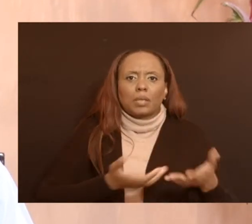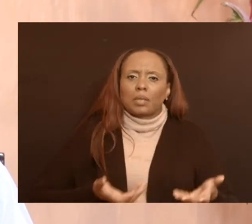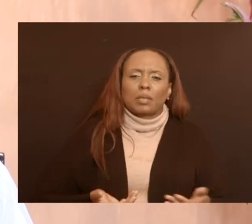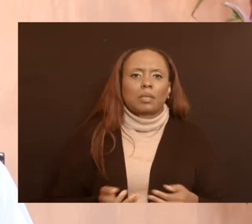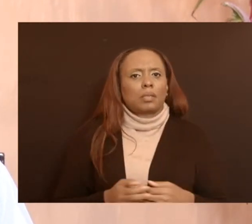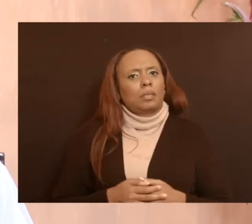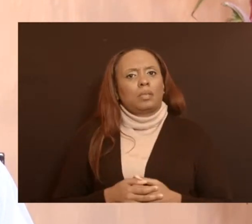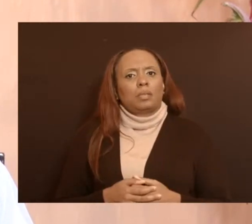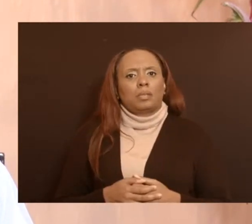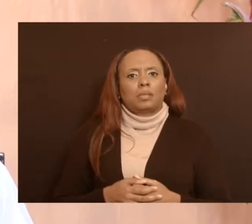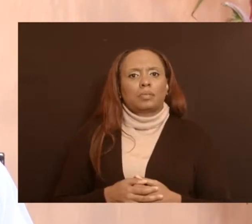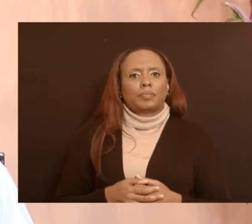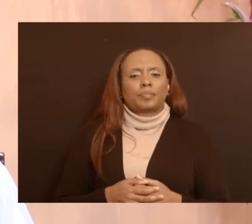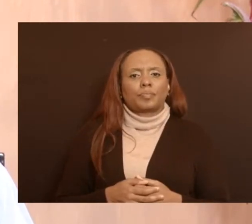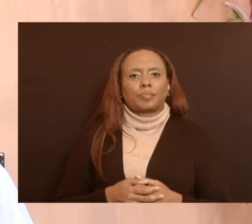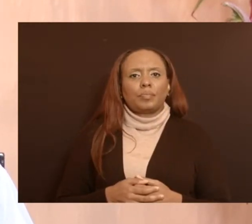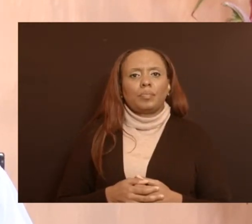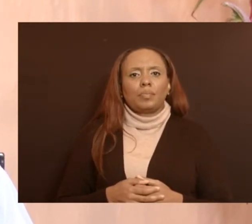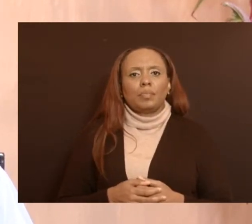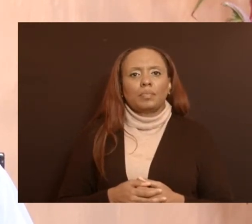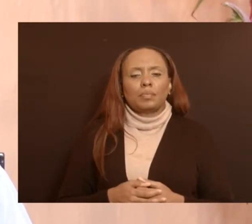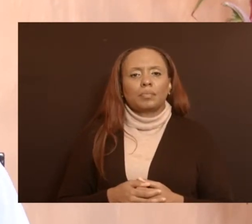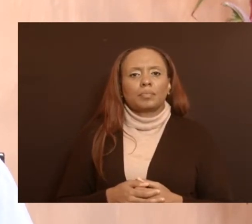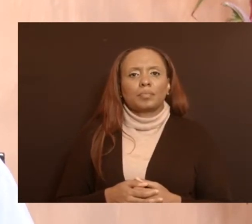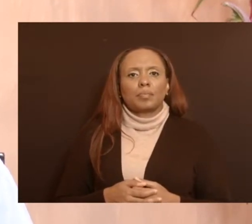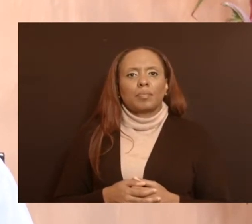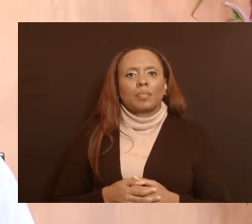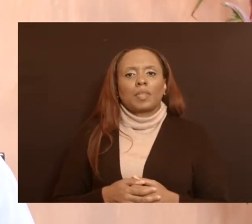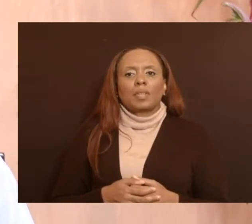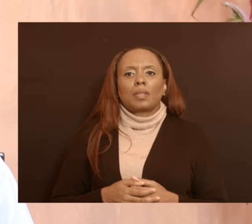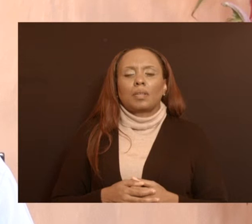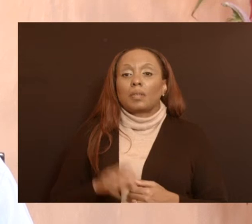to you is that the very basic things,